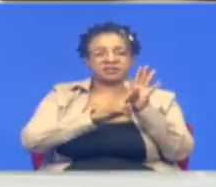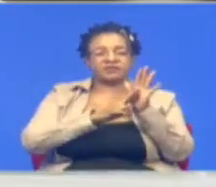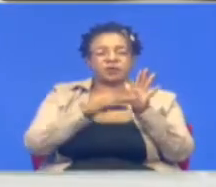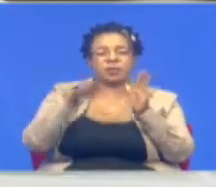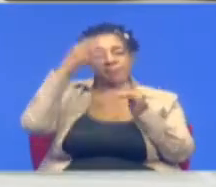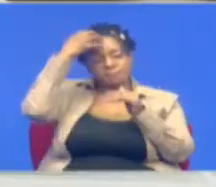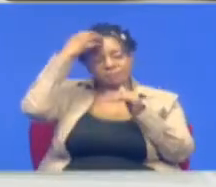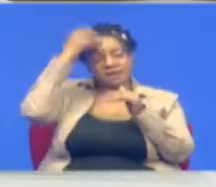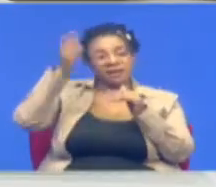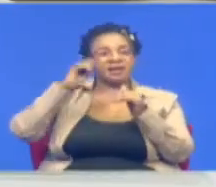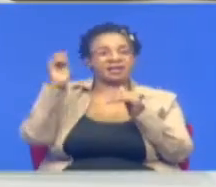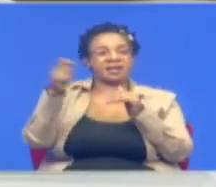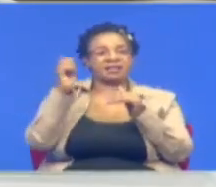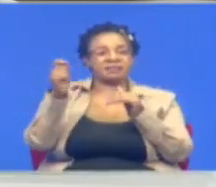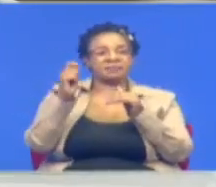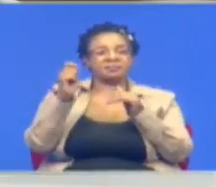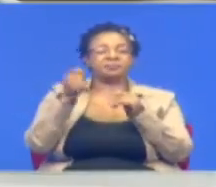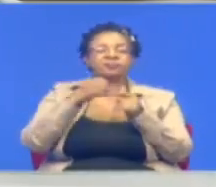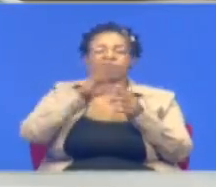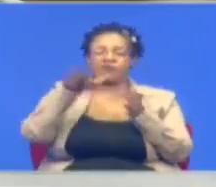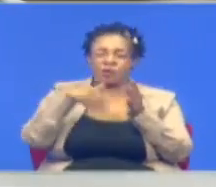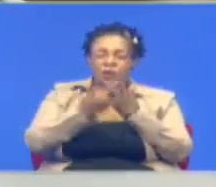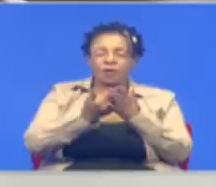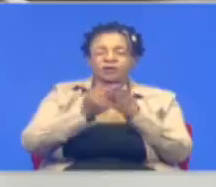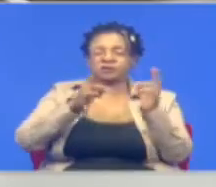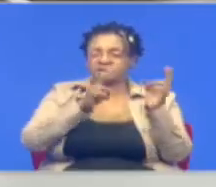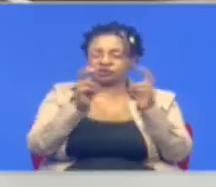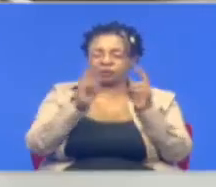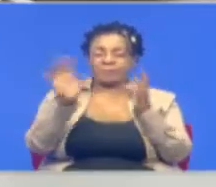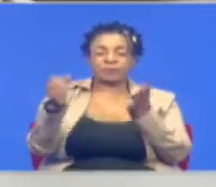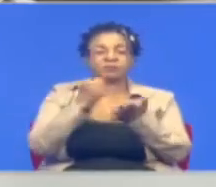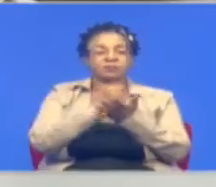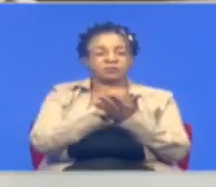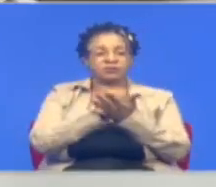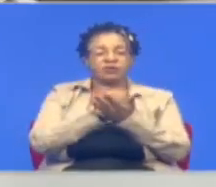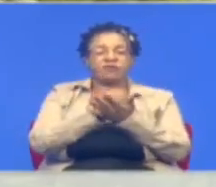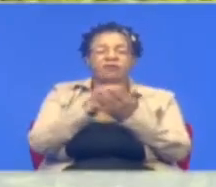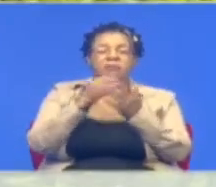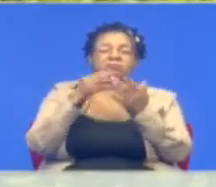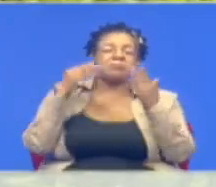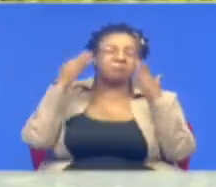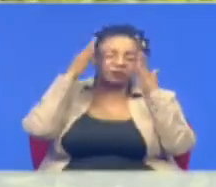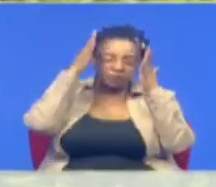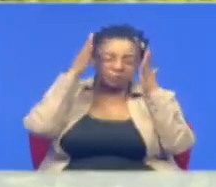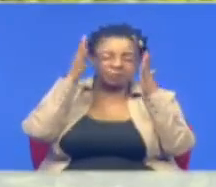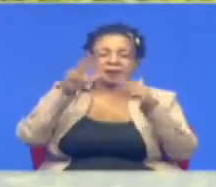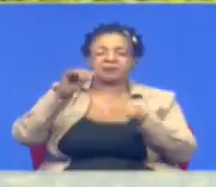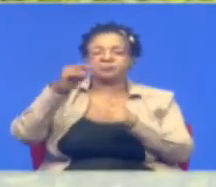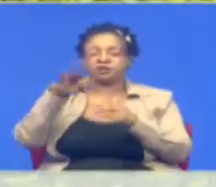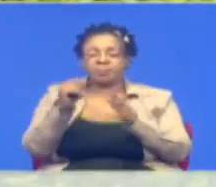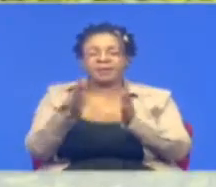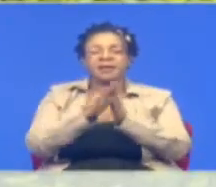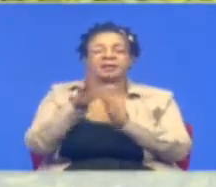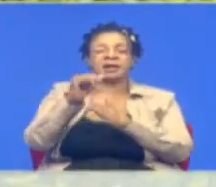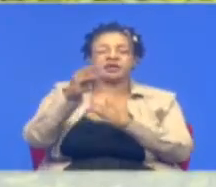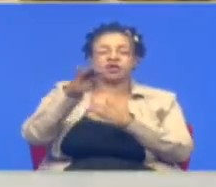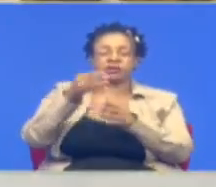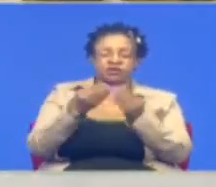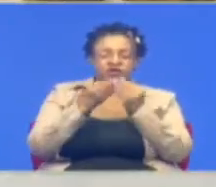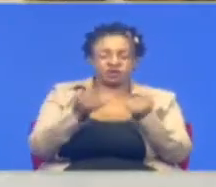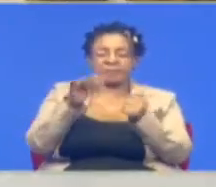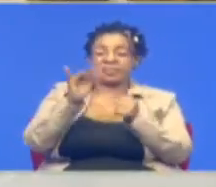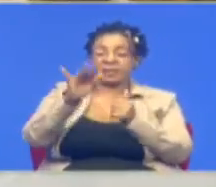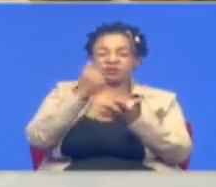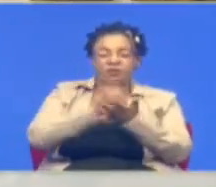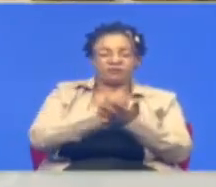in Kenya. And for all matters of appointments of bishops, of archbishops, of cardinals, is handled by that office.